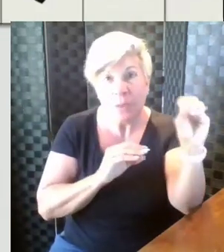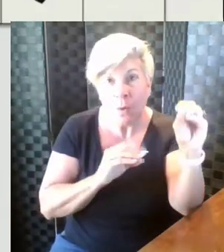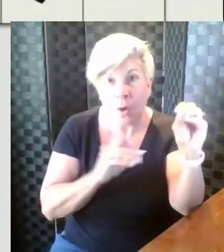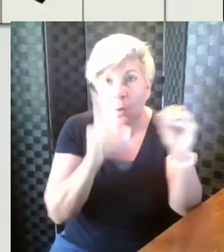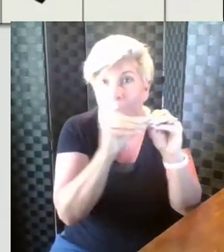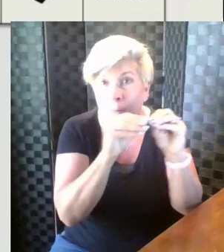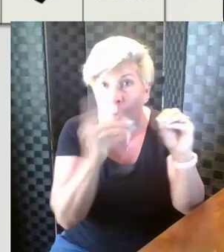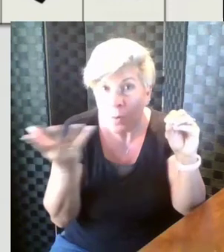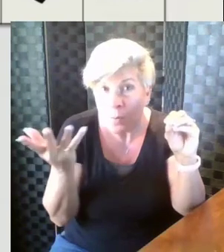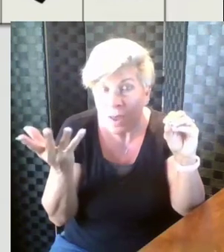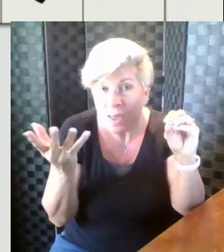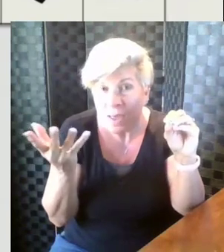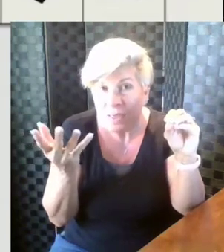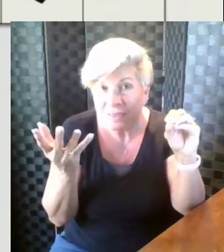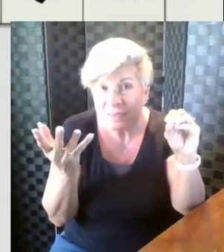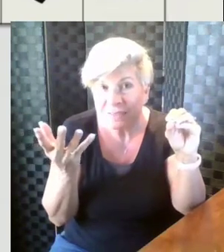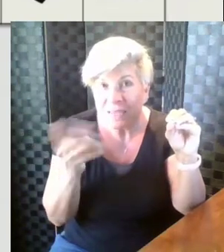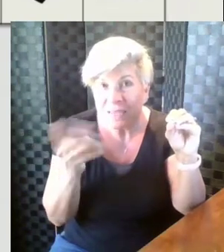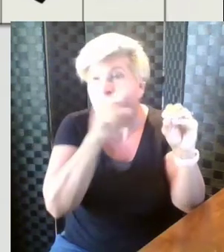0,